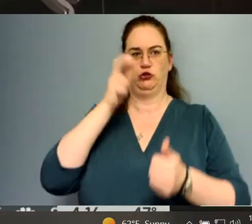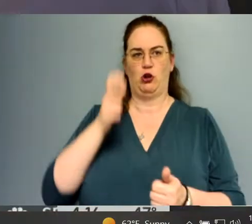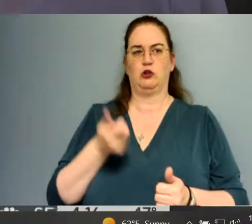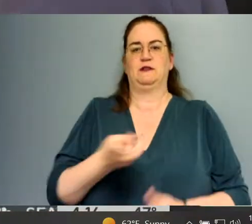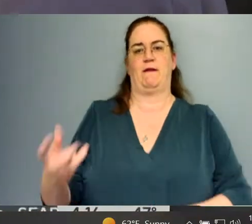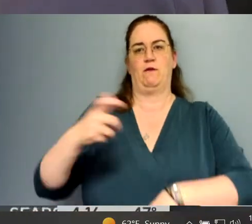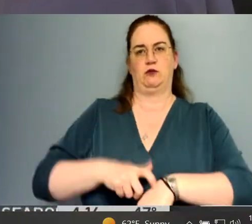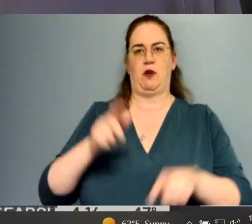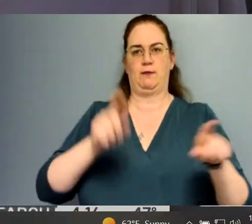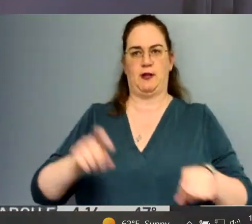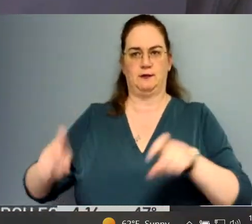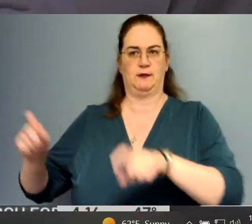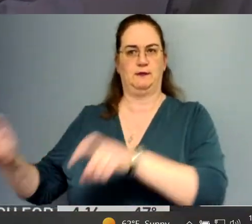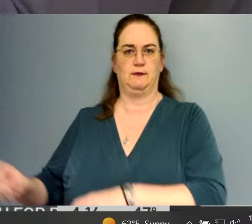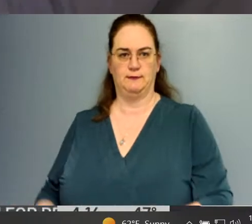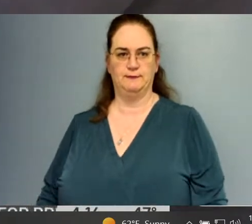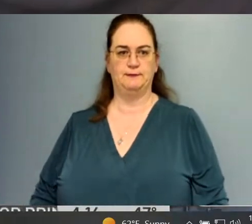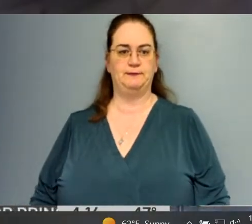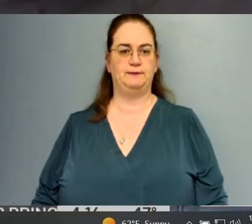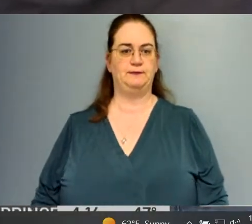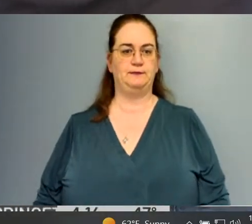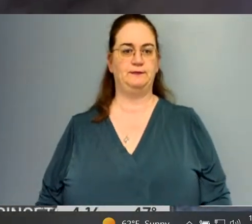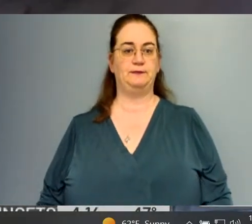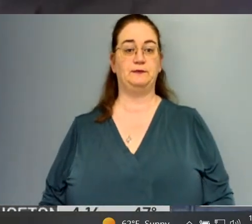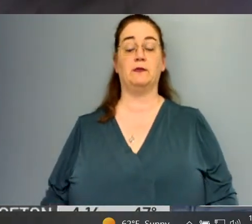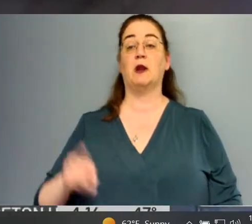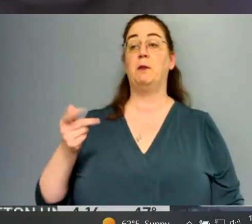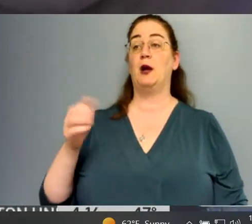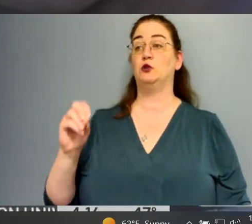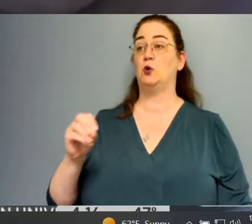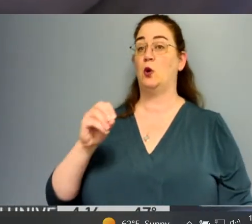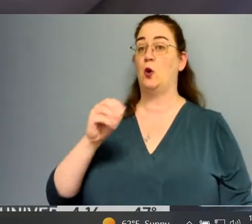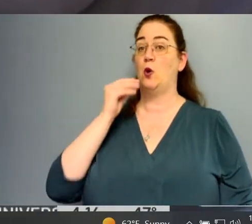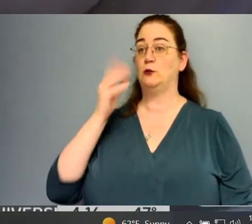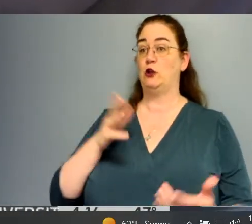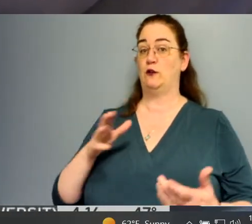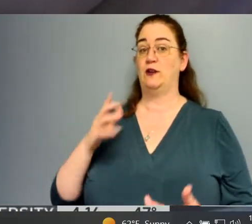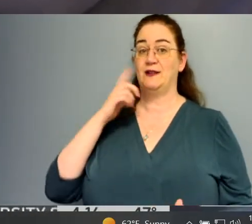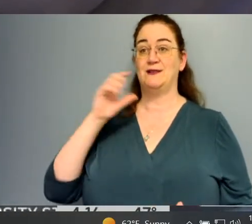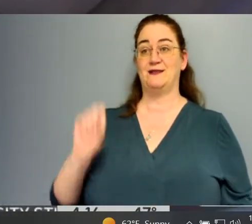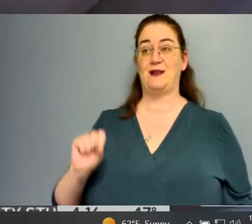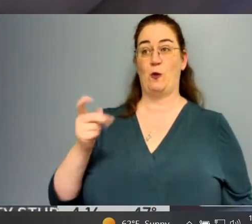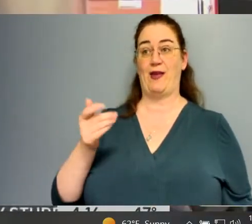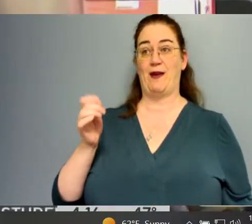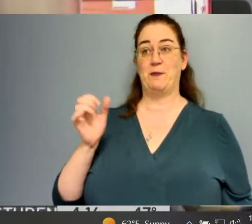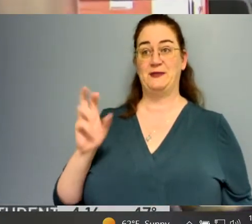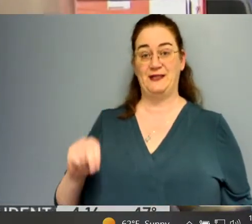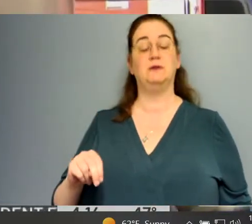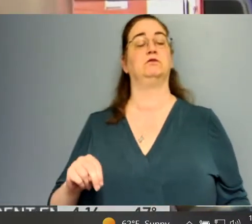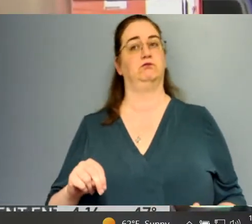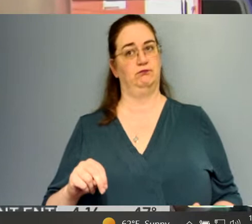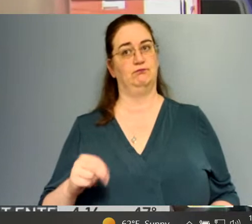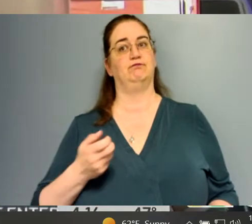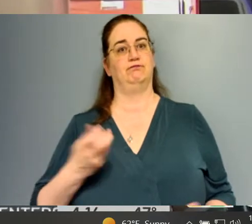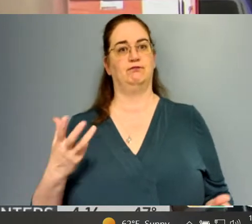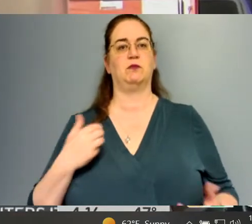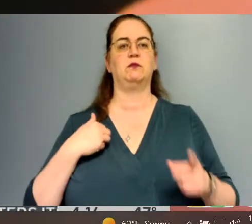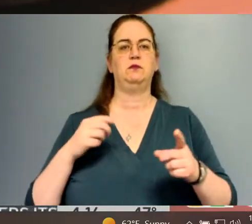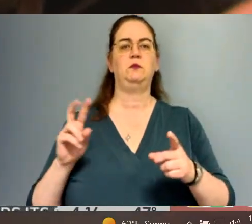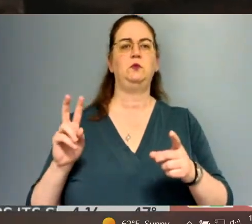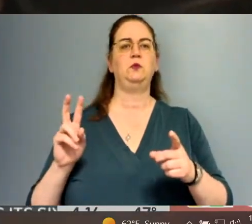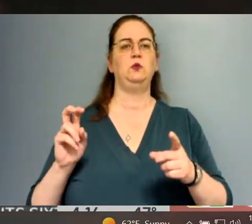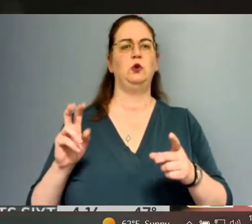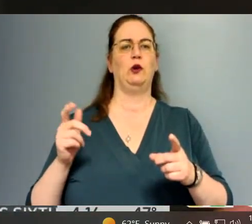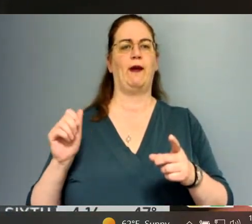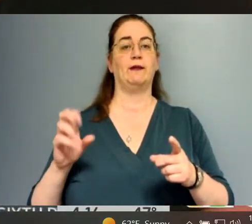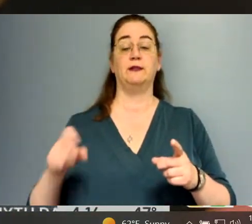tests. Here at Petro Home Services in Southampton, that's quite a few trucks. Then I'm gonna run 200 gallons. If a